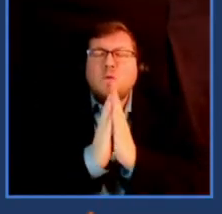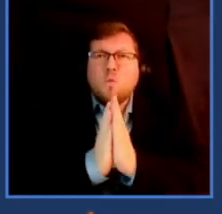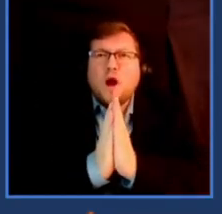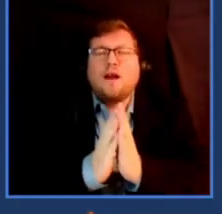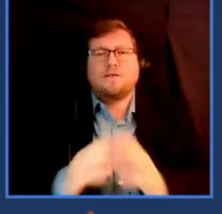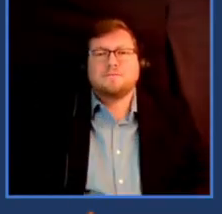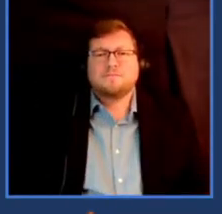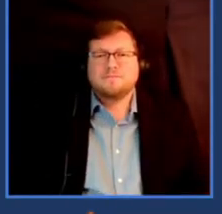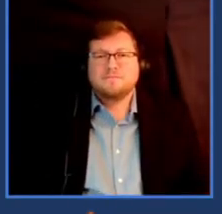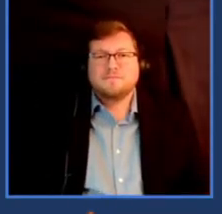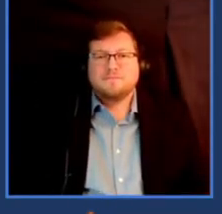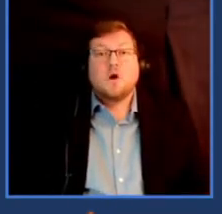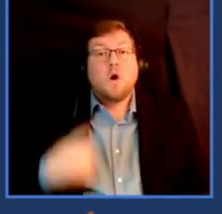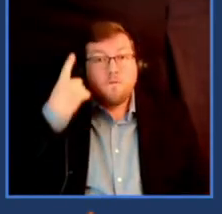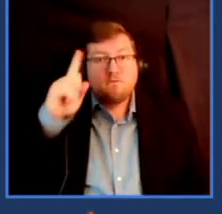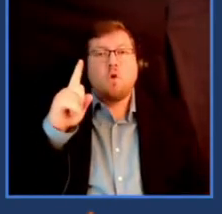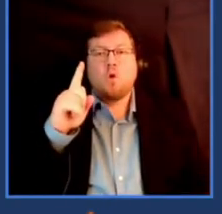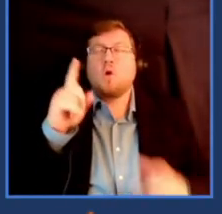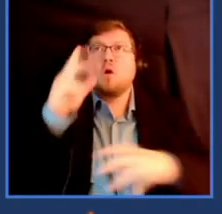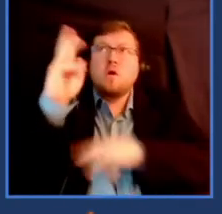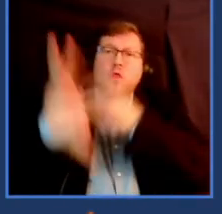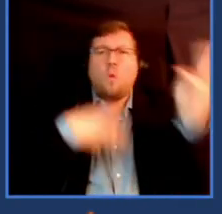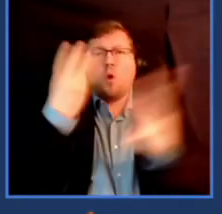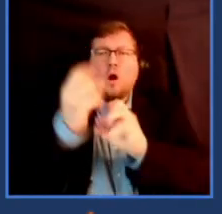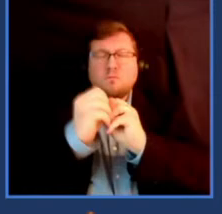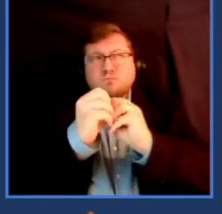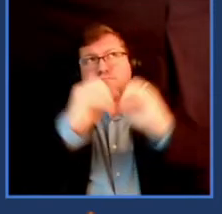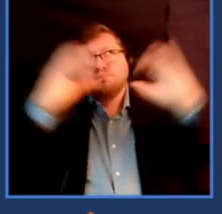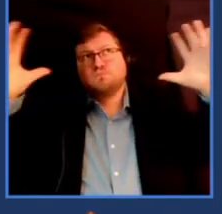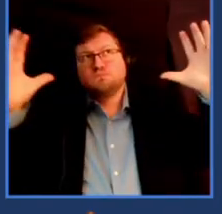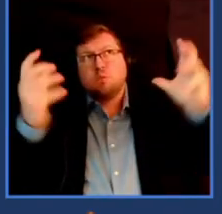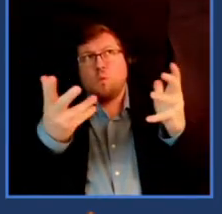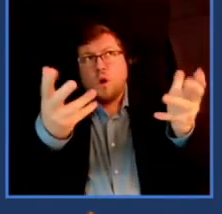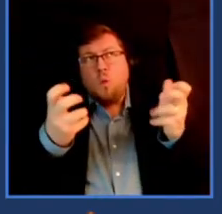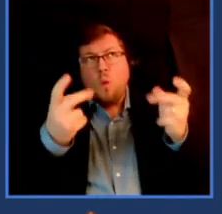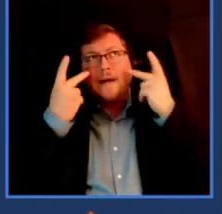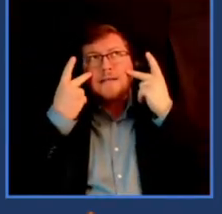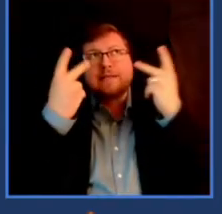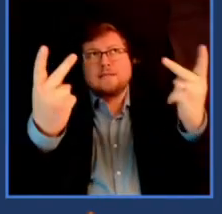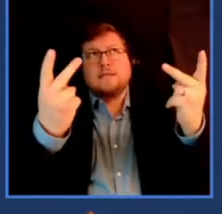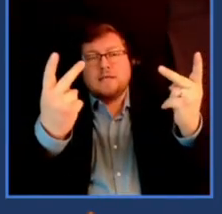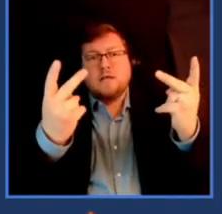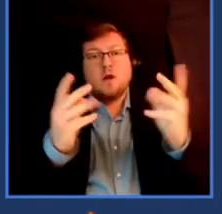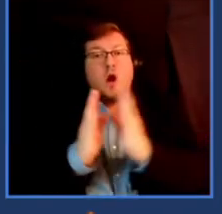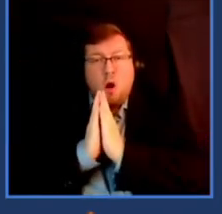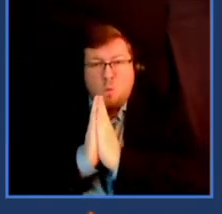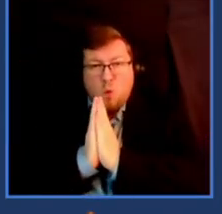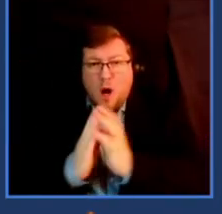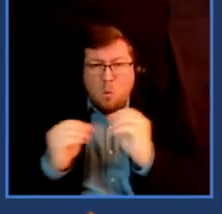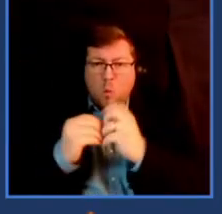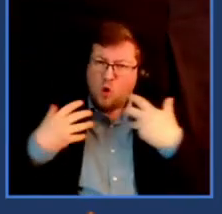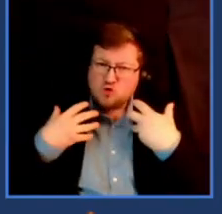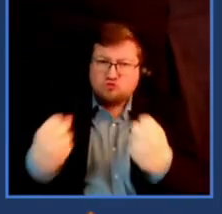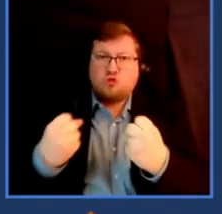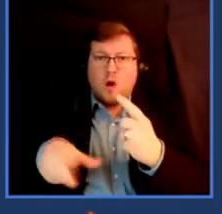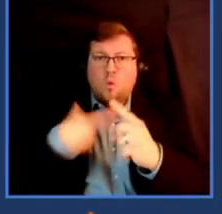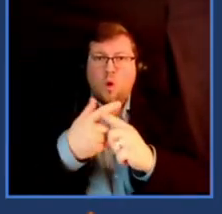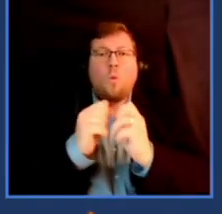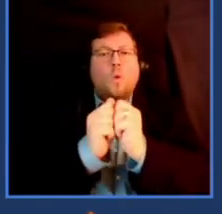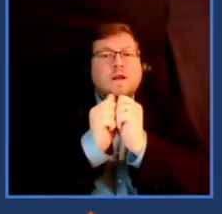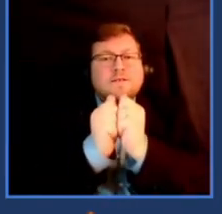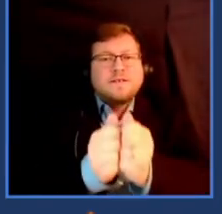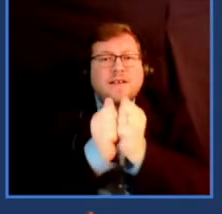for the kind of world we want to live in. And our prayers are stronger when we pray together. So vote